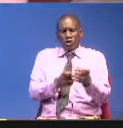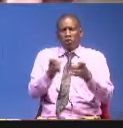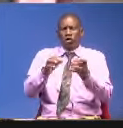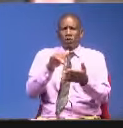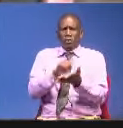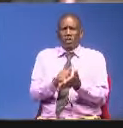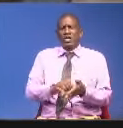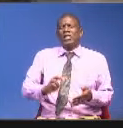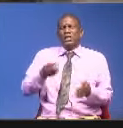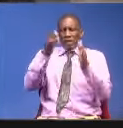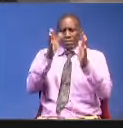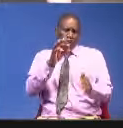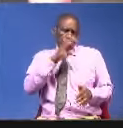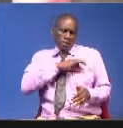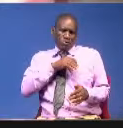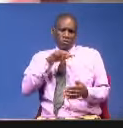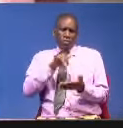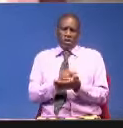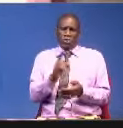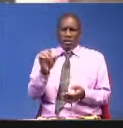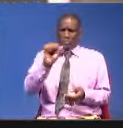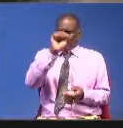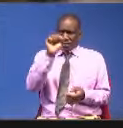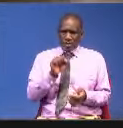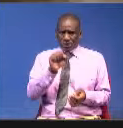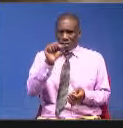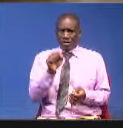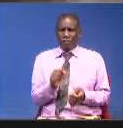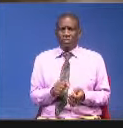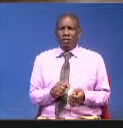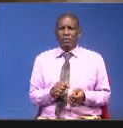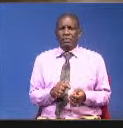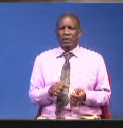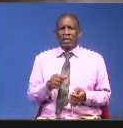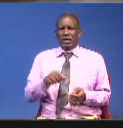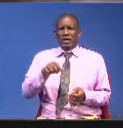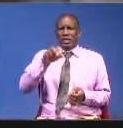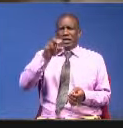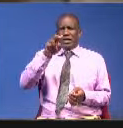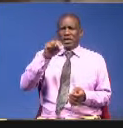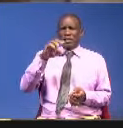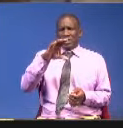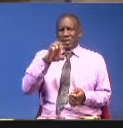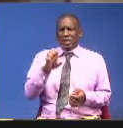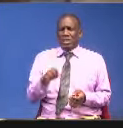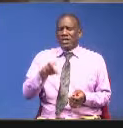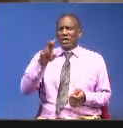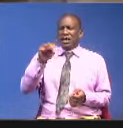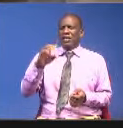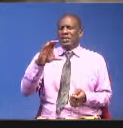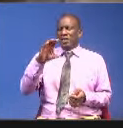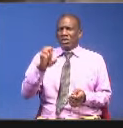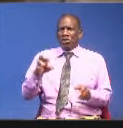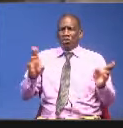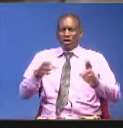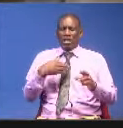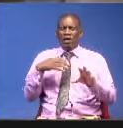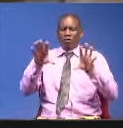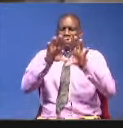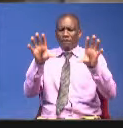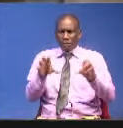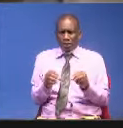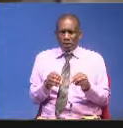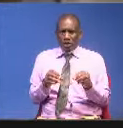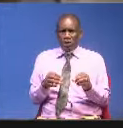person who is a beneficiary of that 1% is the NCE. The NCE already have a budget